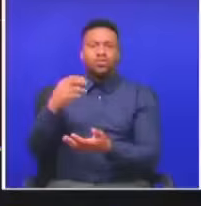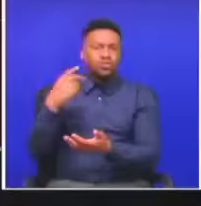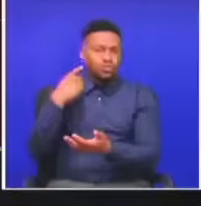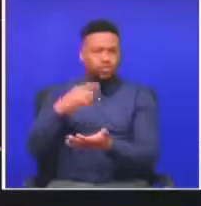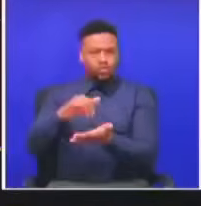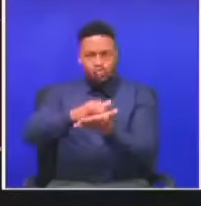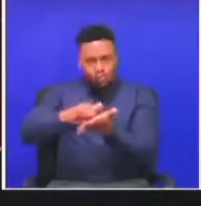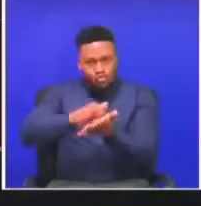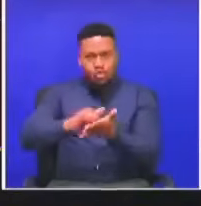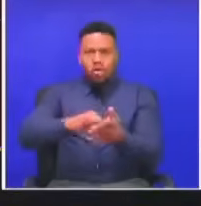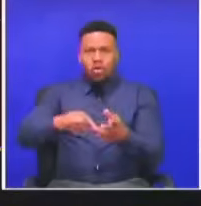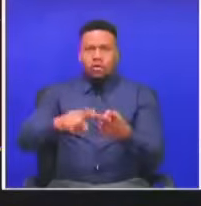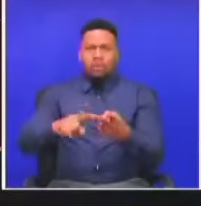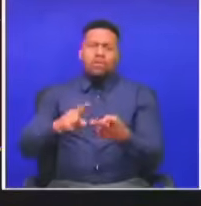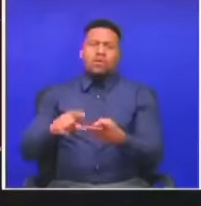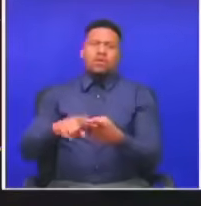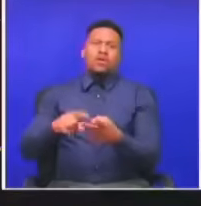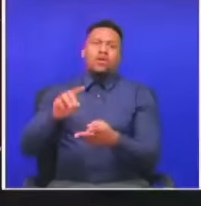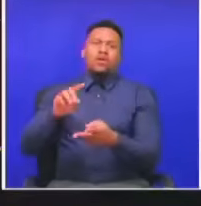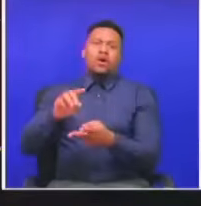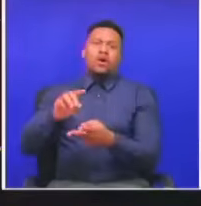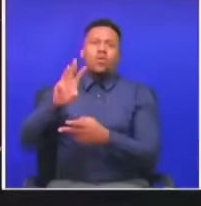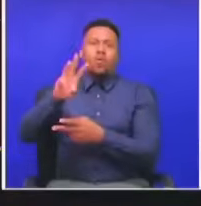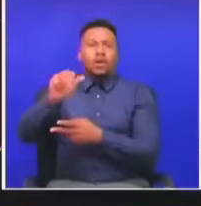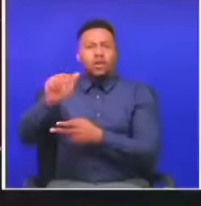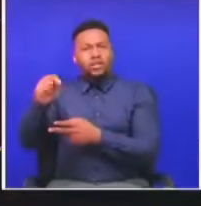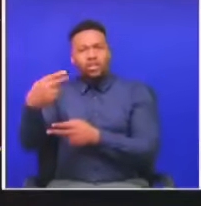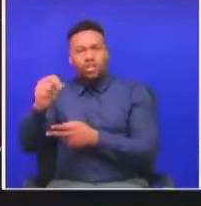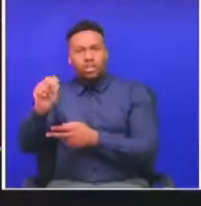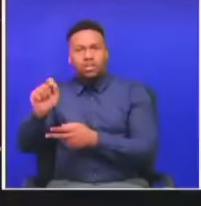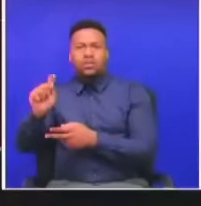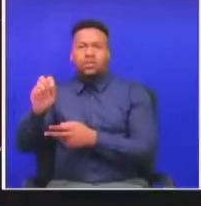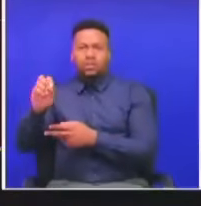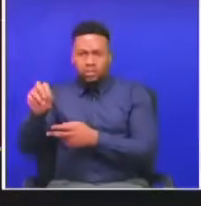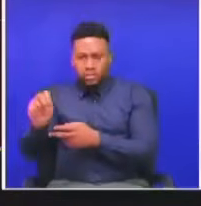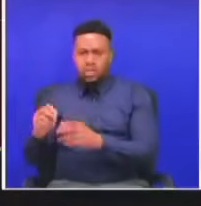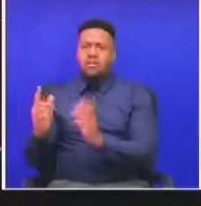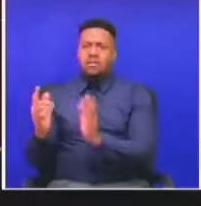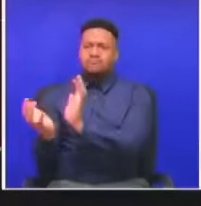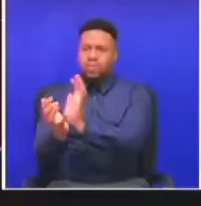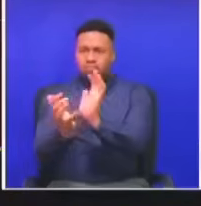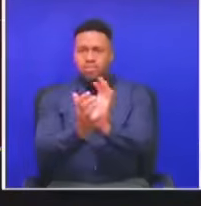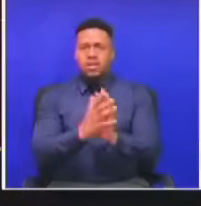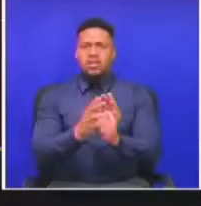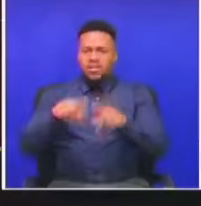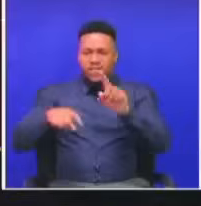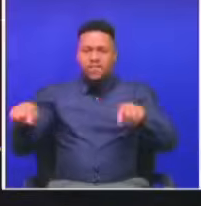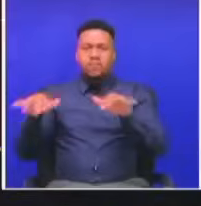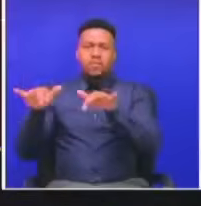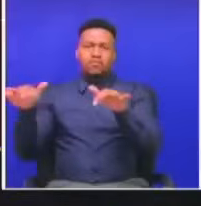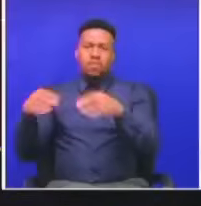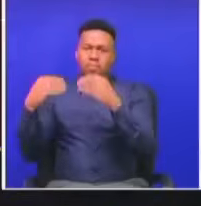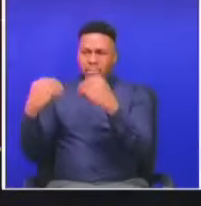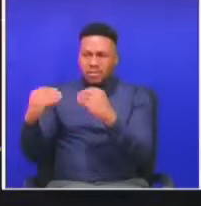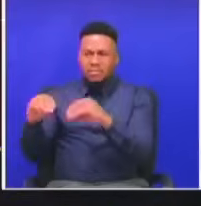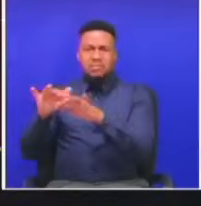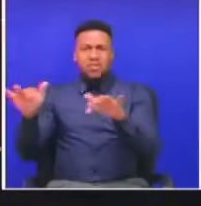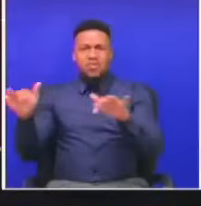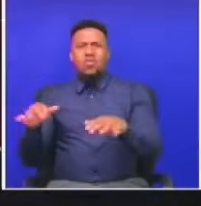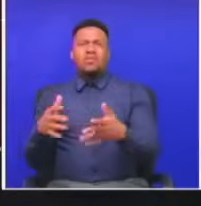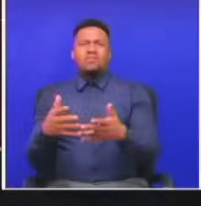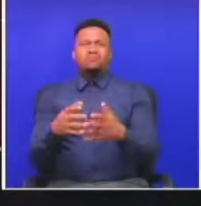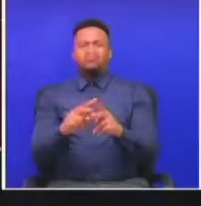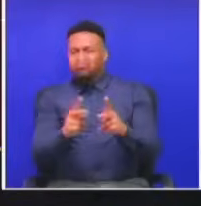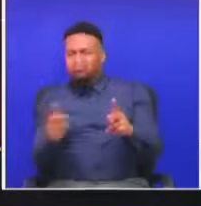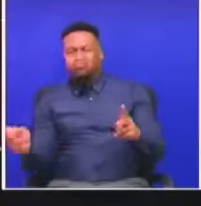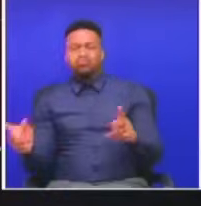administration, legislators, business people, and a whole number of other people. It should be known